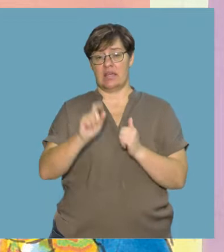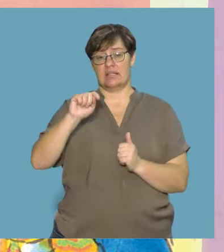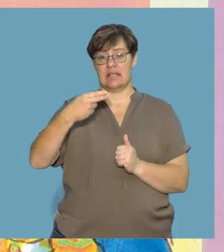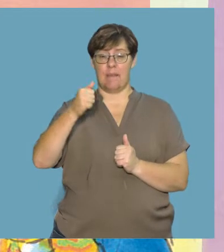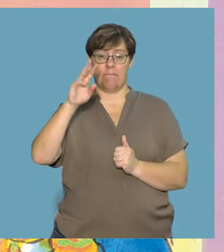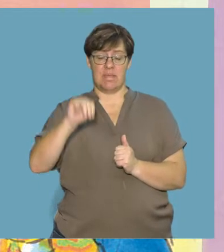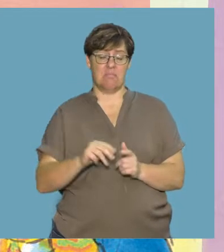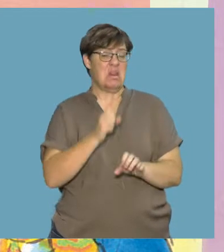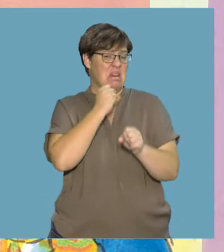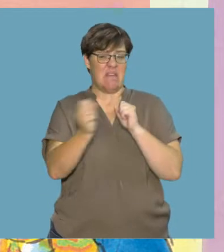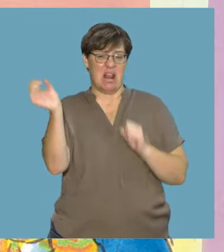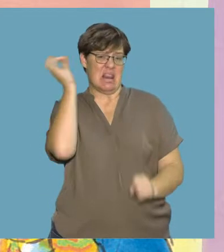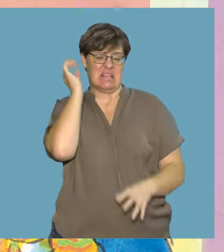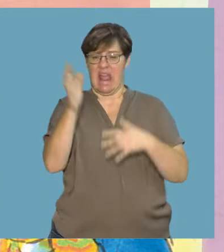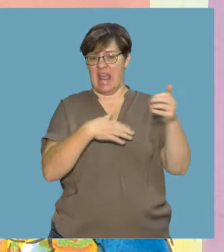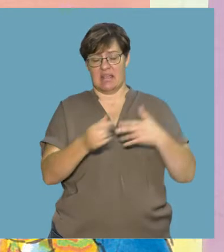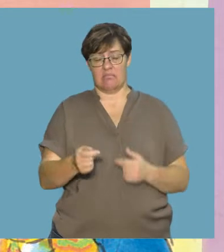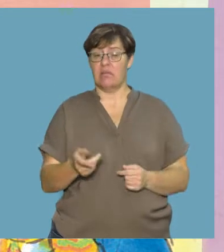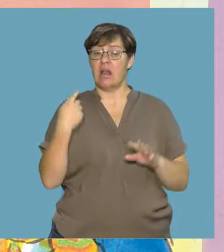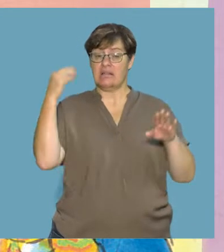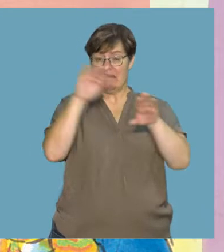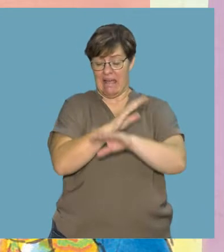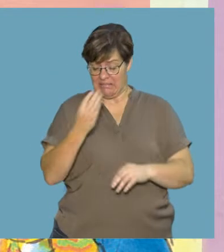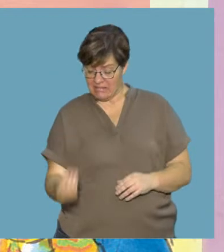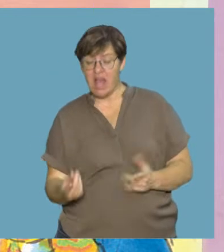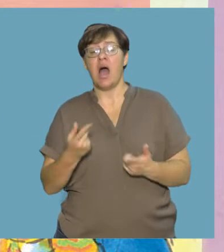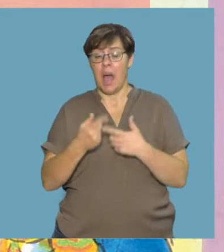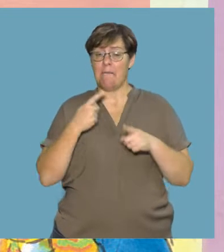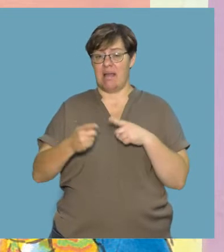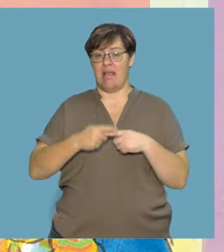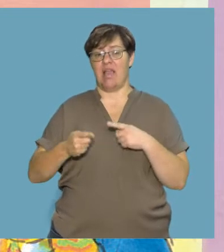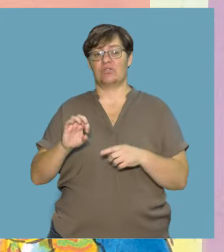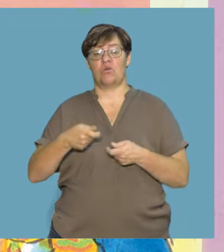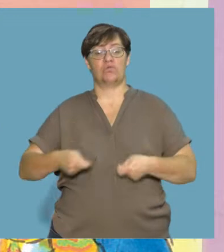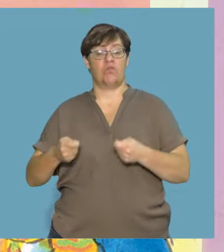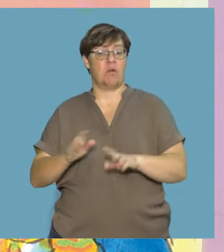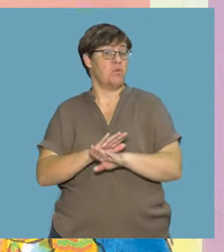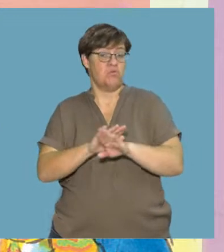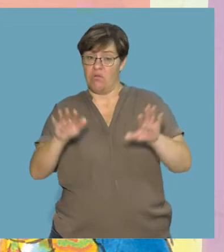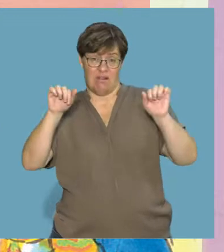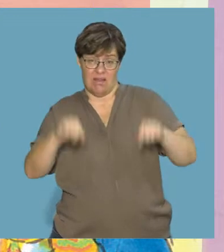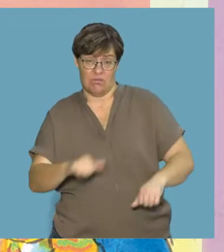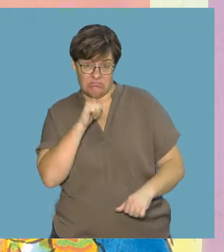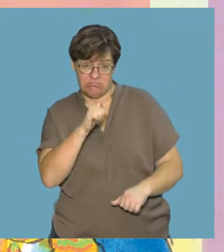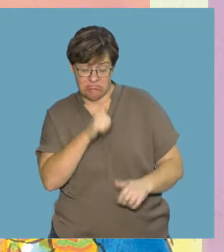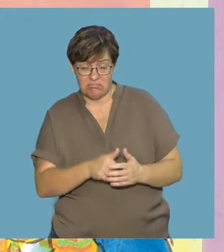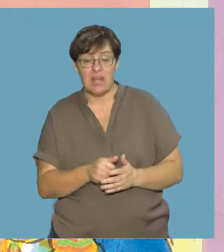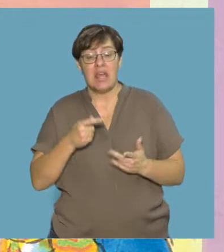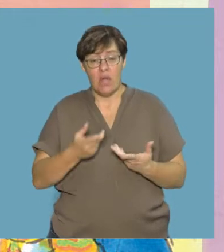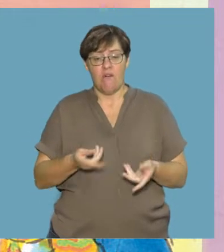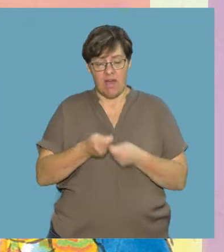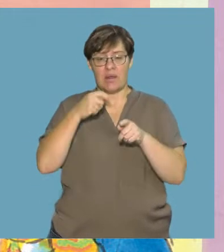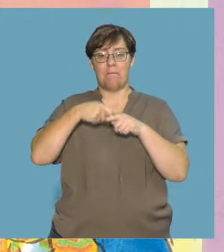anyone. Last night, Tammy played with the stove, even though it is not allowed. He also